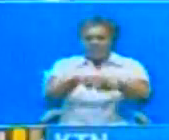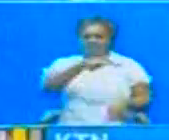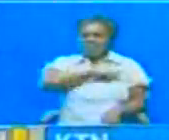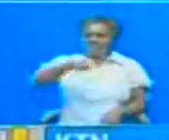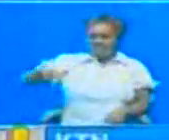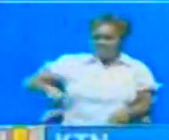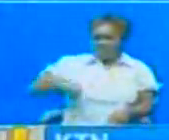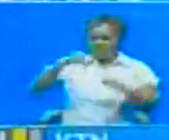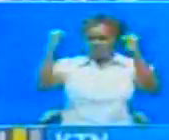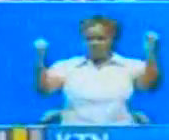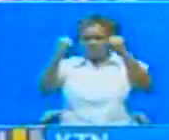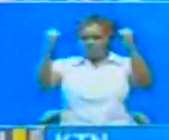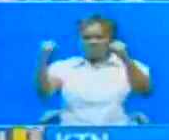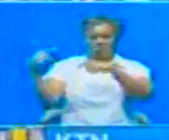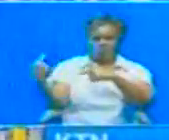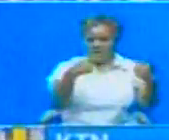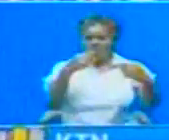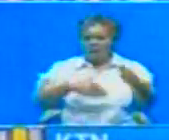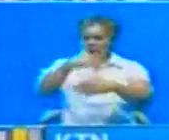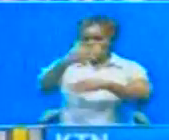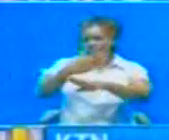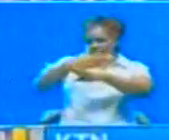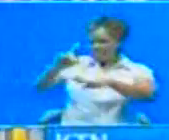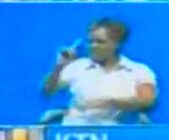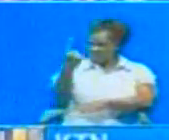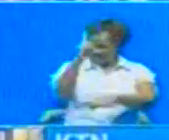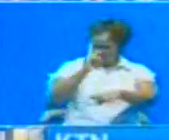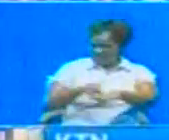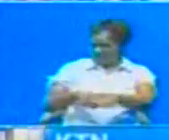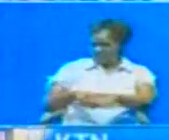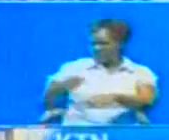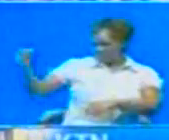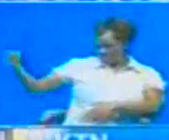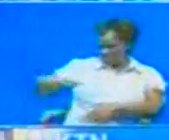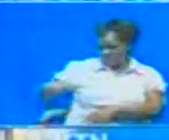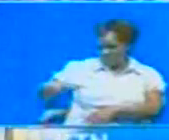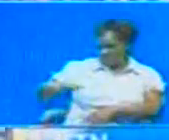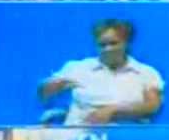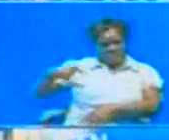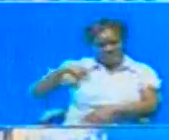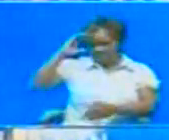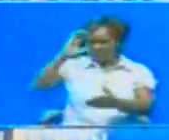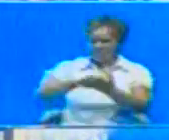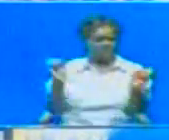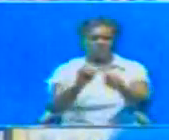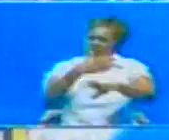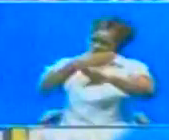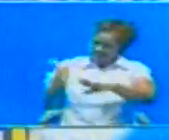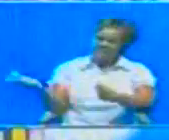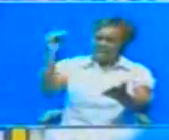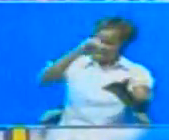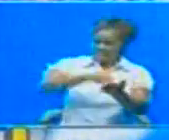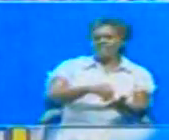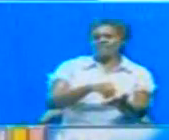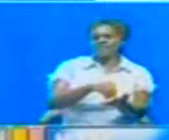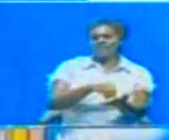emerged victorious in a battle. In fact, after I had sent the first one and the message was replied, I sent it again because I could not